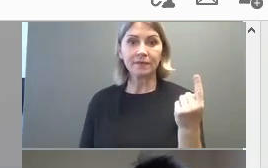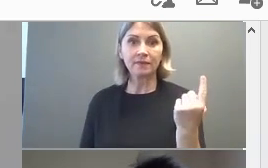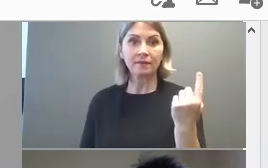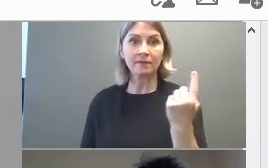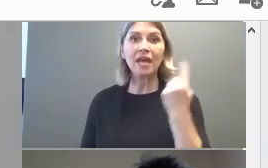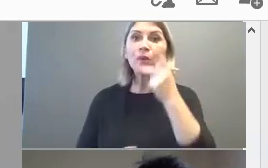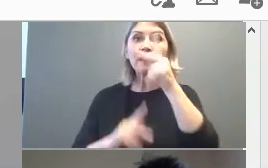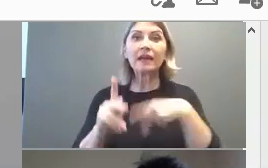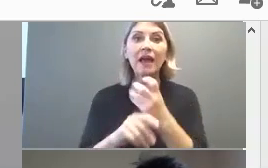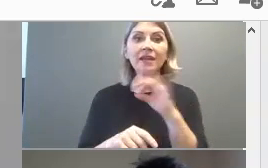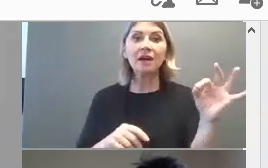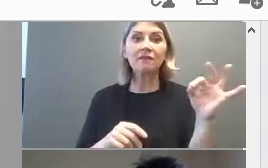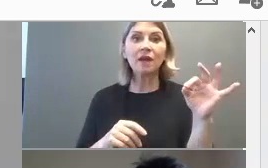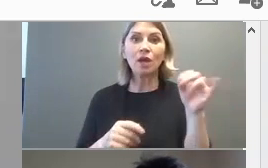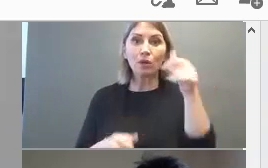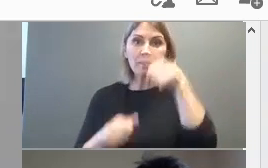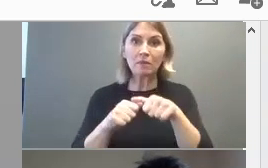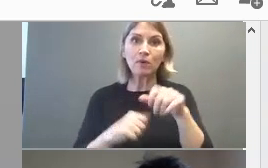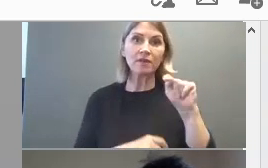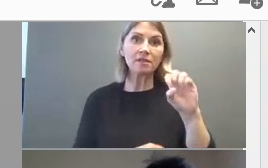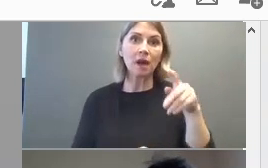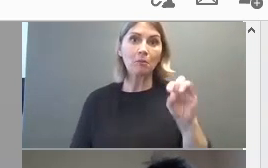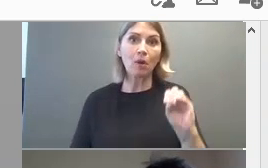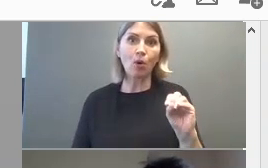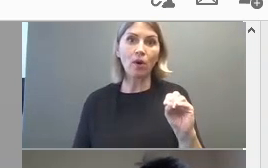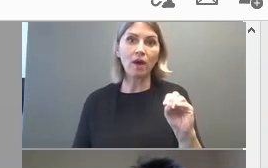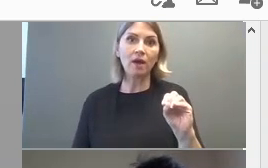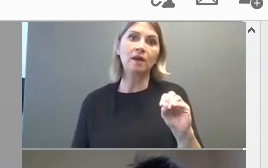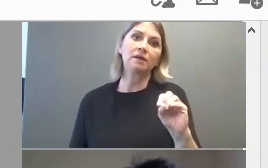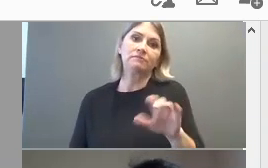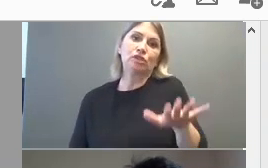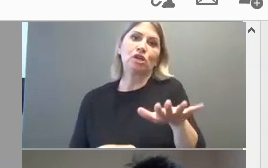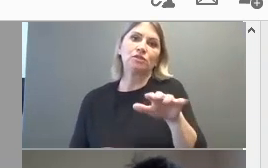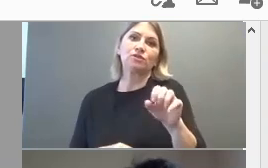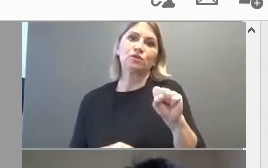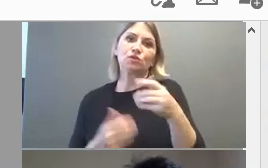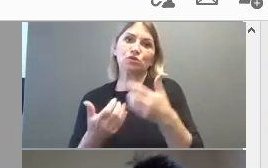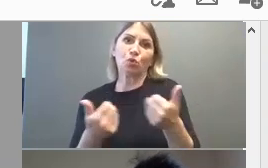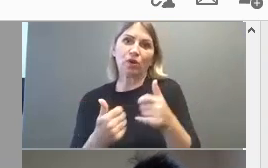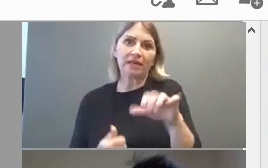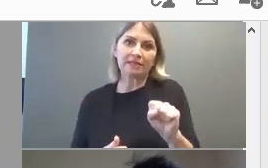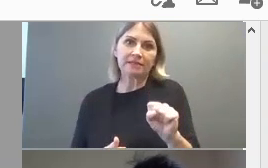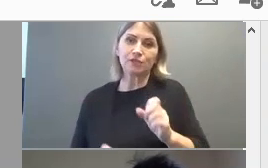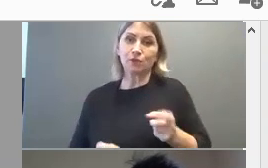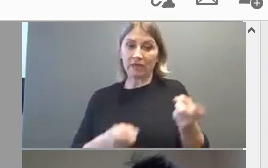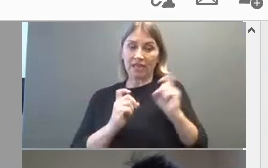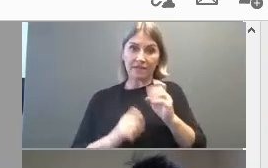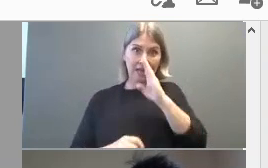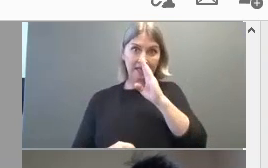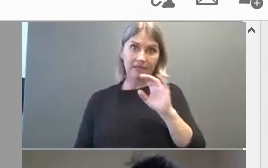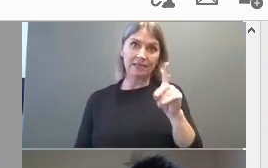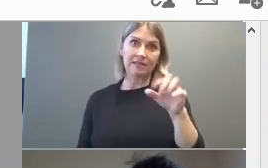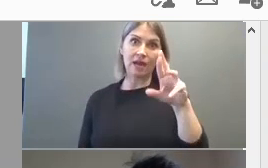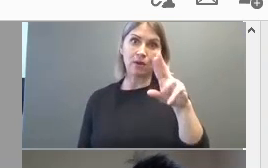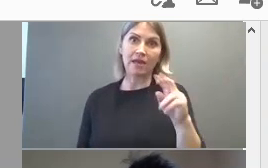of remember what topological sort was? So given a directed graph, a topological sort